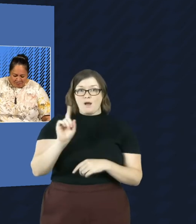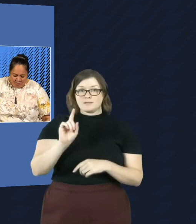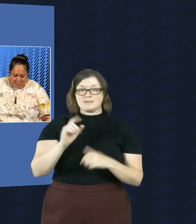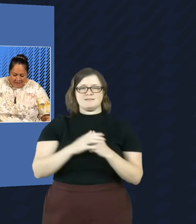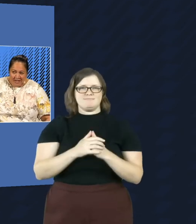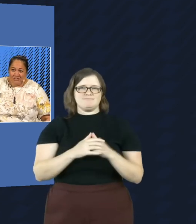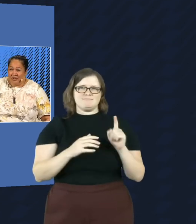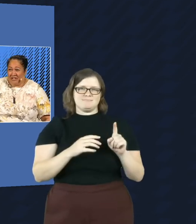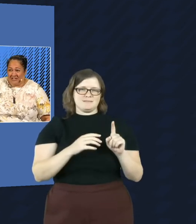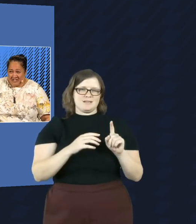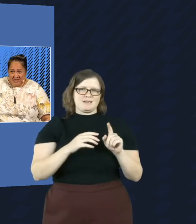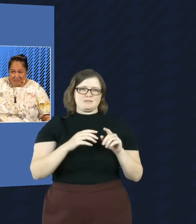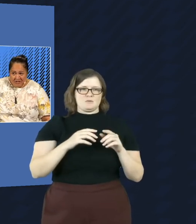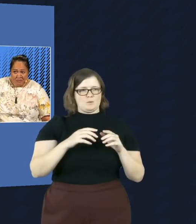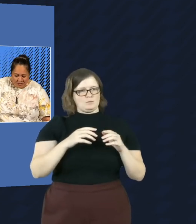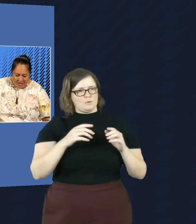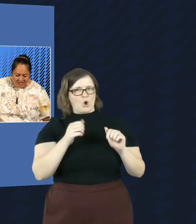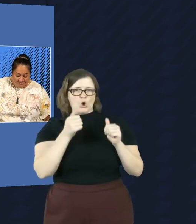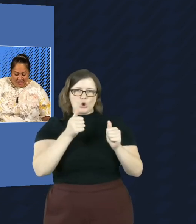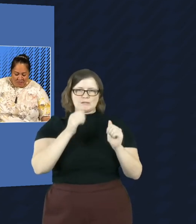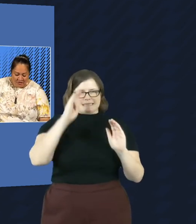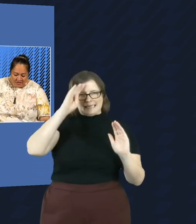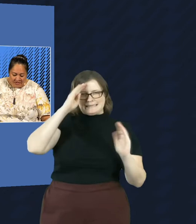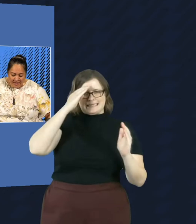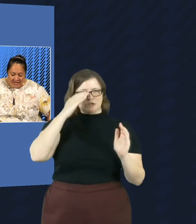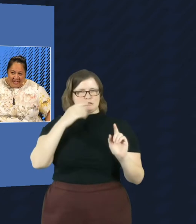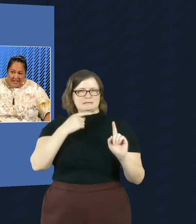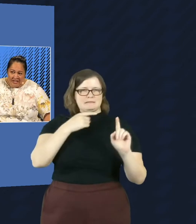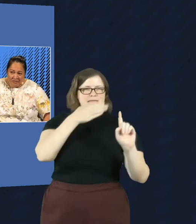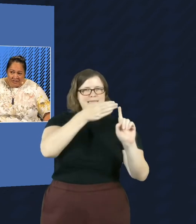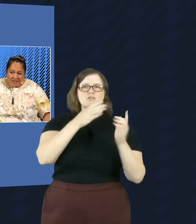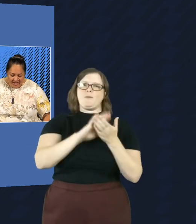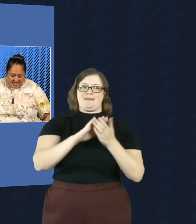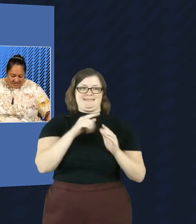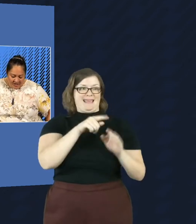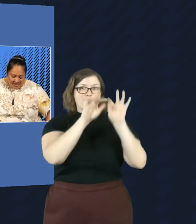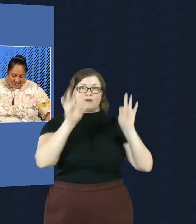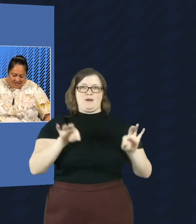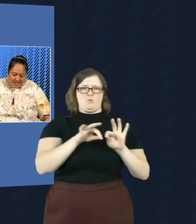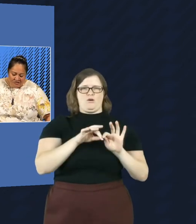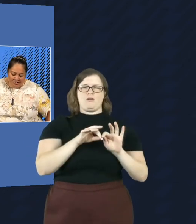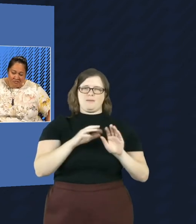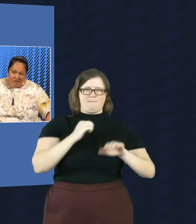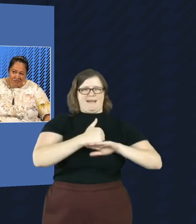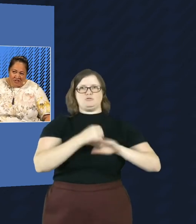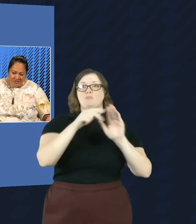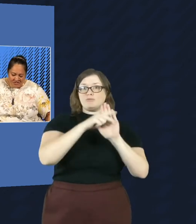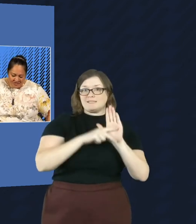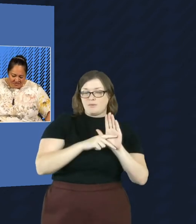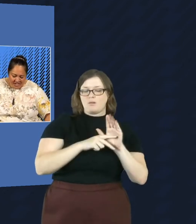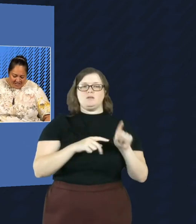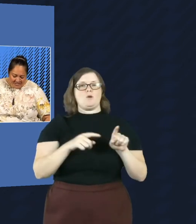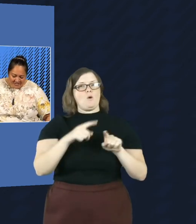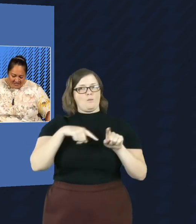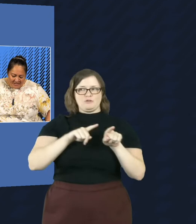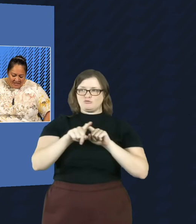intentions. This is a principles-based framework, and we're seeking to guide a culturally appropriate use